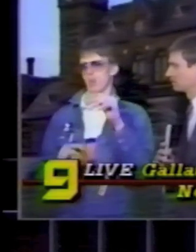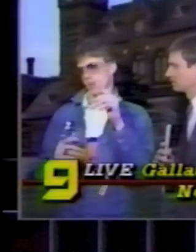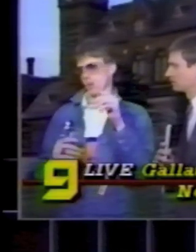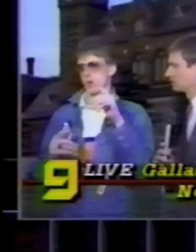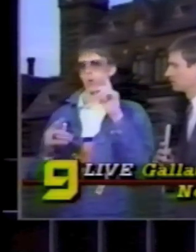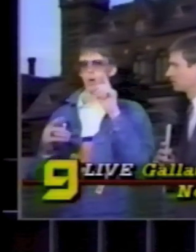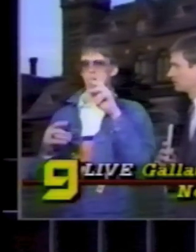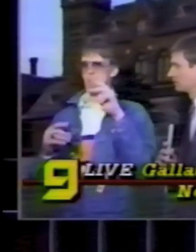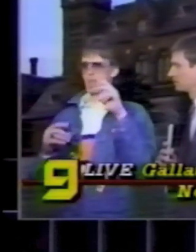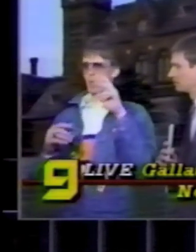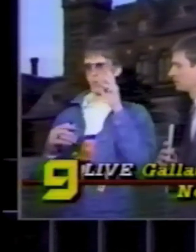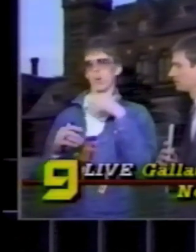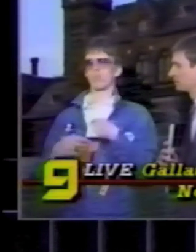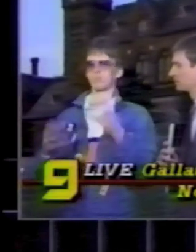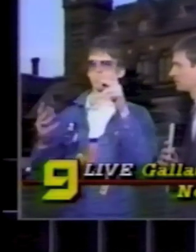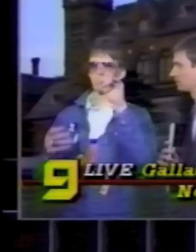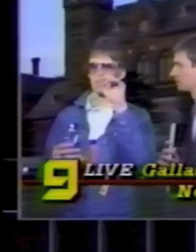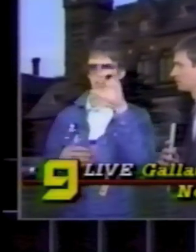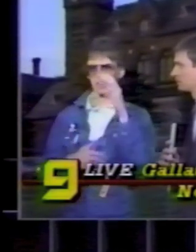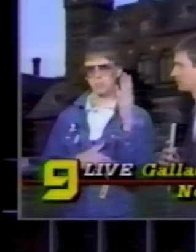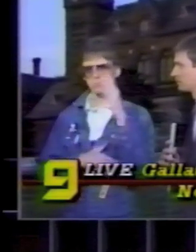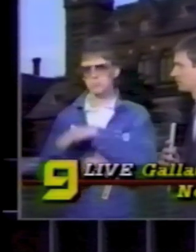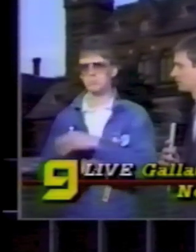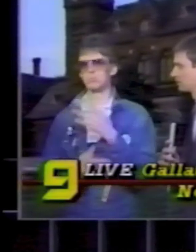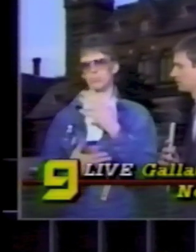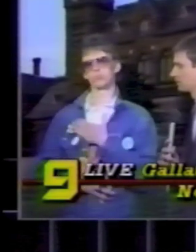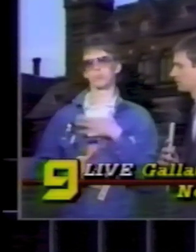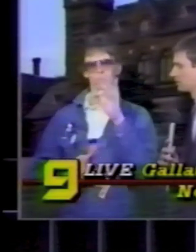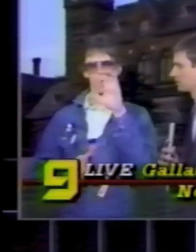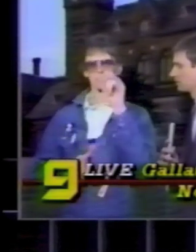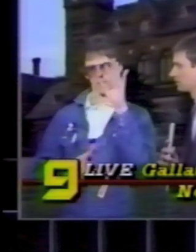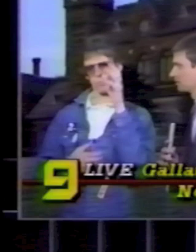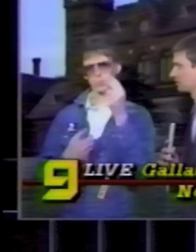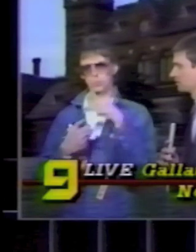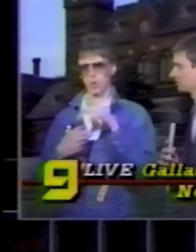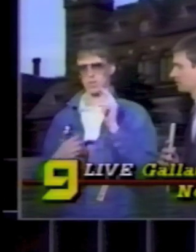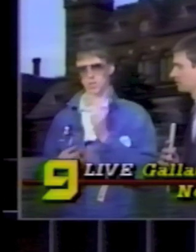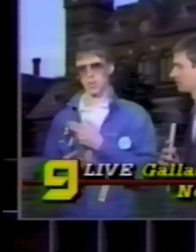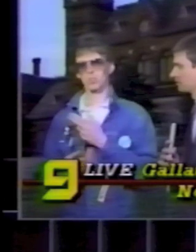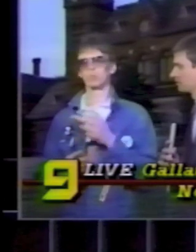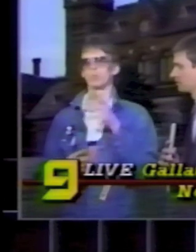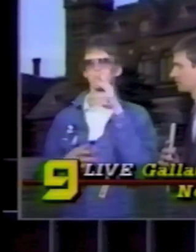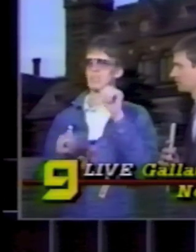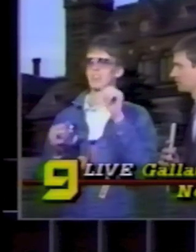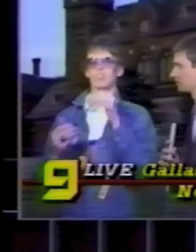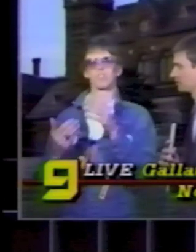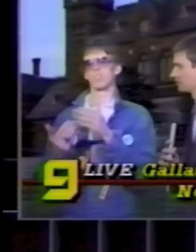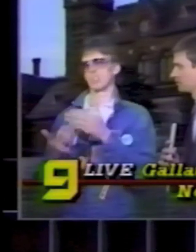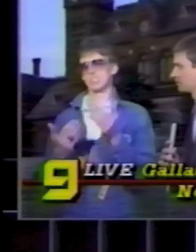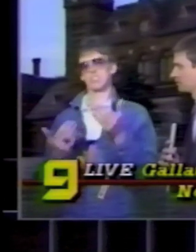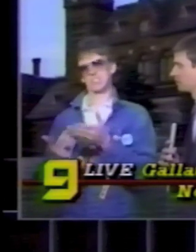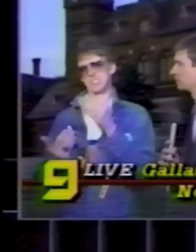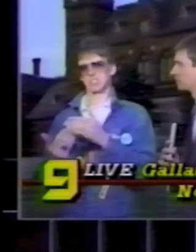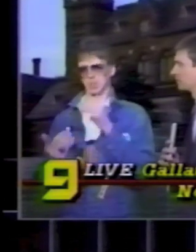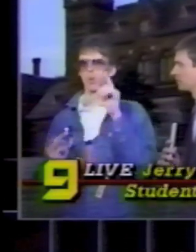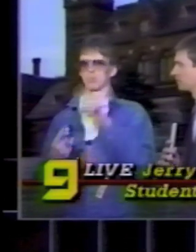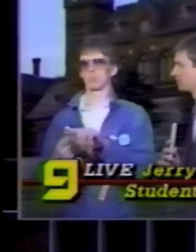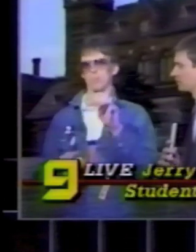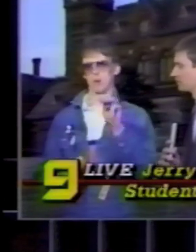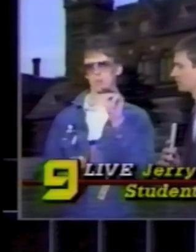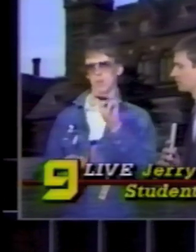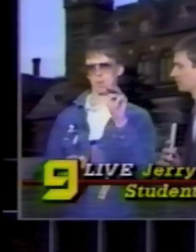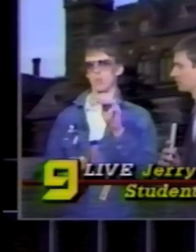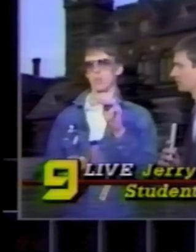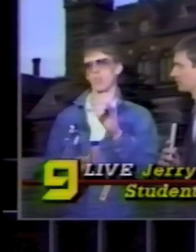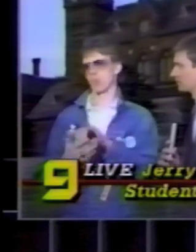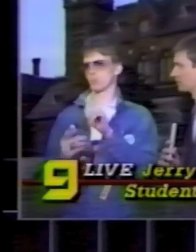pressure on Jane Bassett Spillman. We're going to have a picnic, and the faculty and staff are going to join us. We're